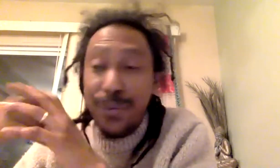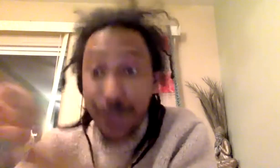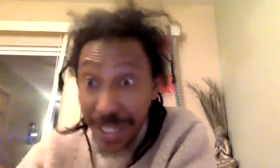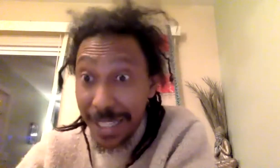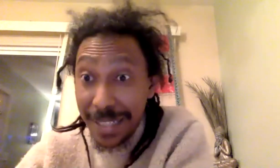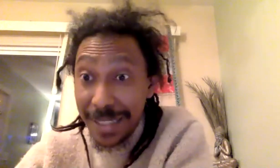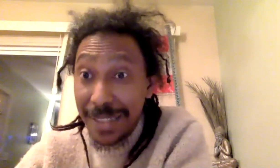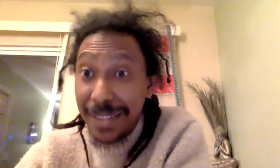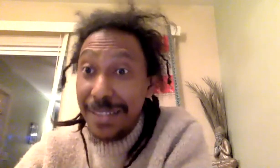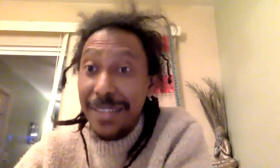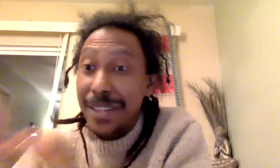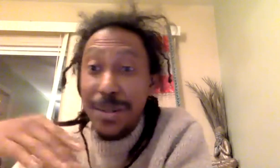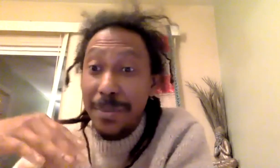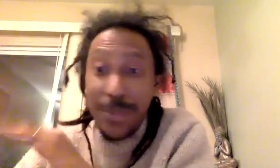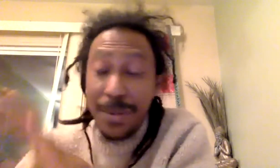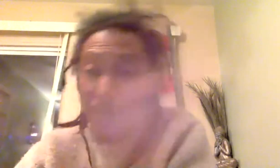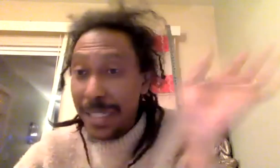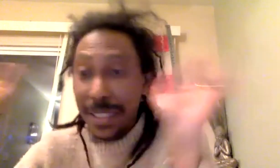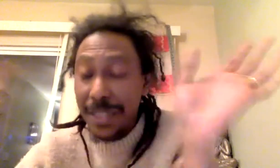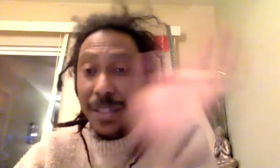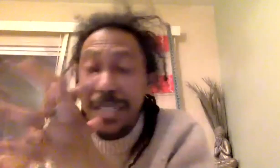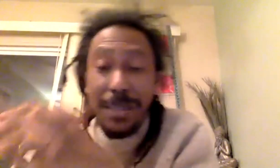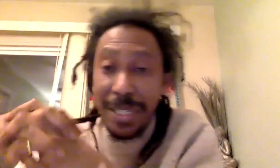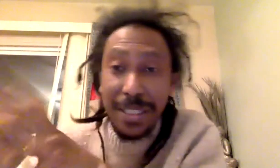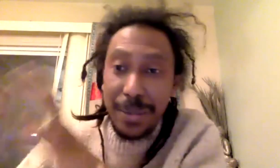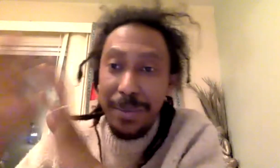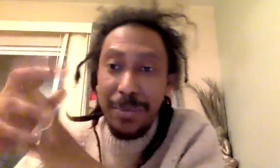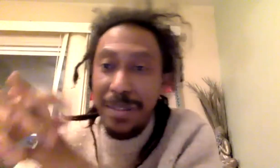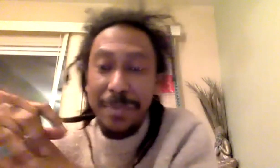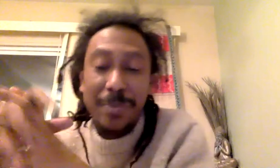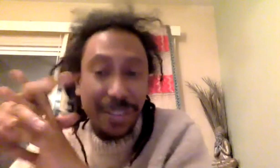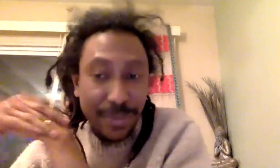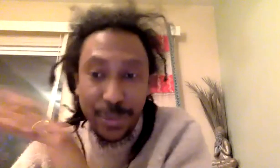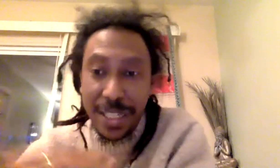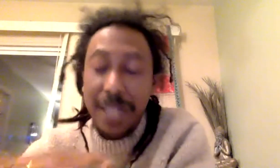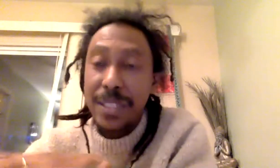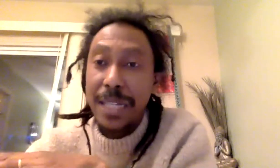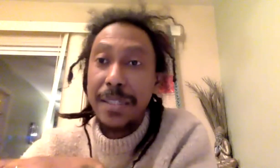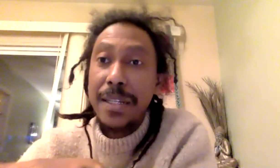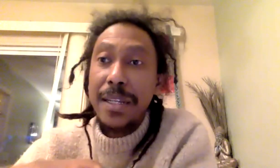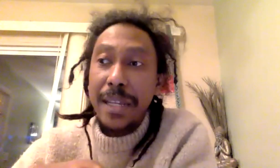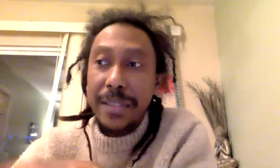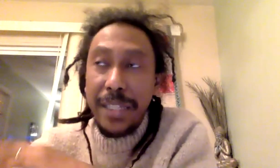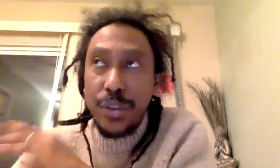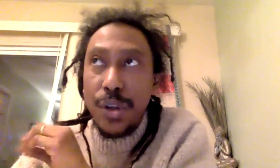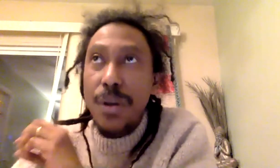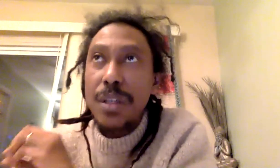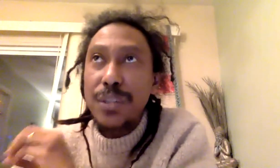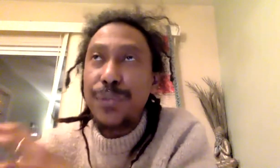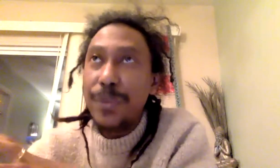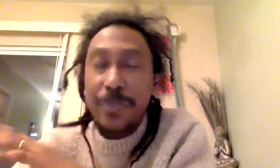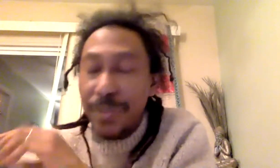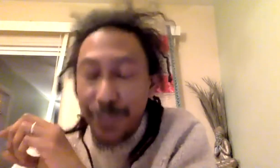for free. No money, no cost money to the free concert. And then